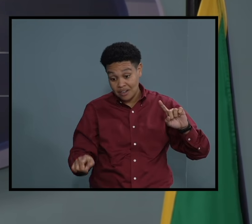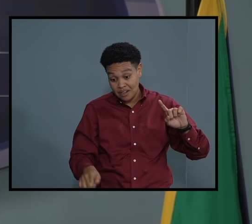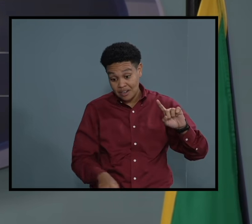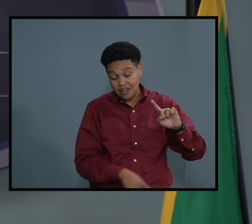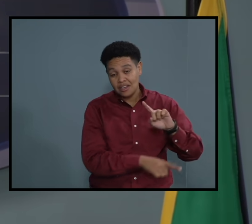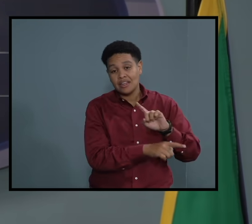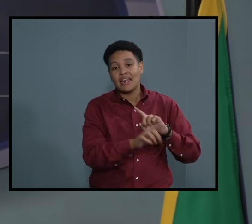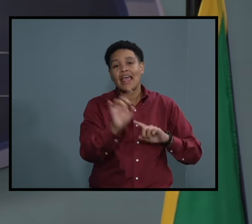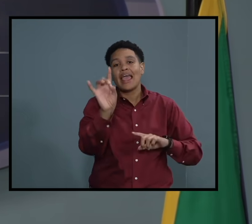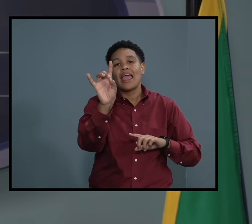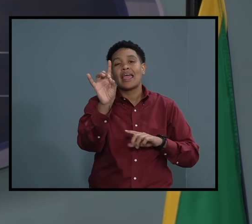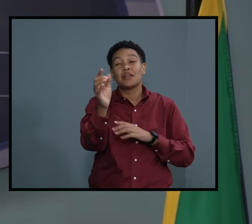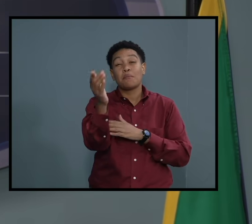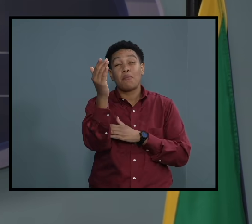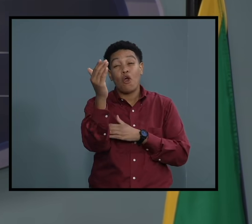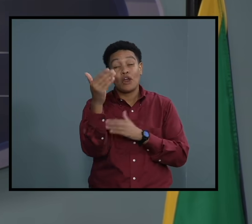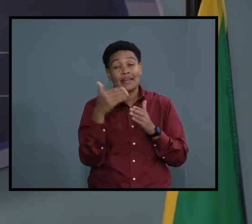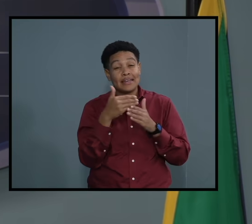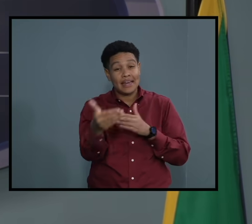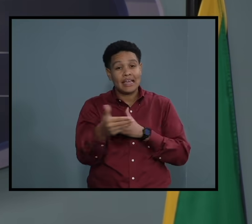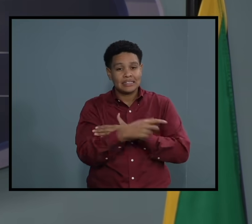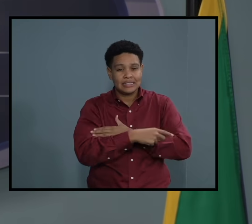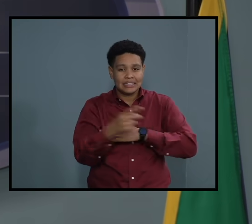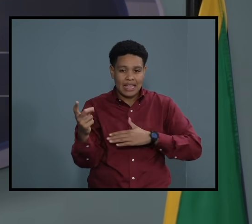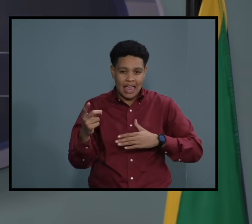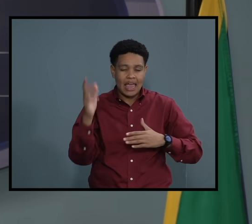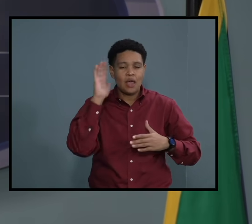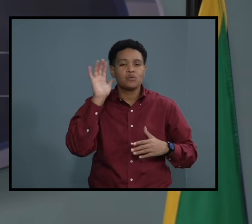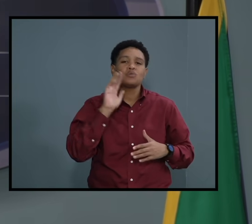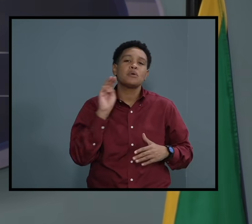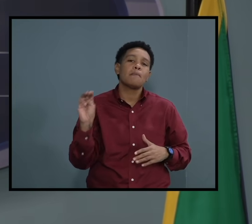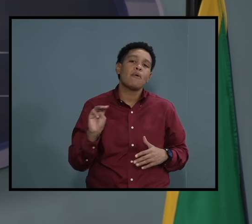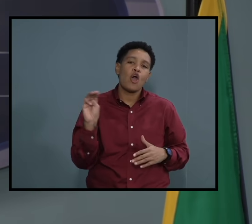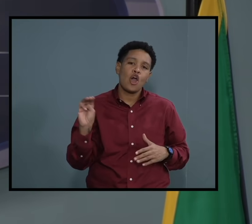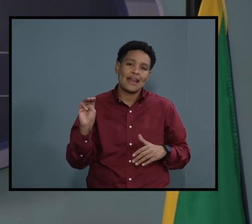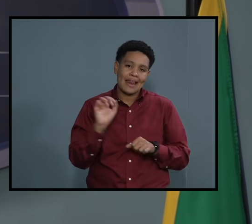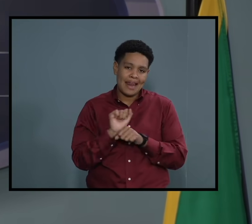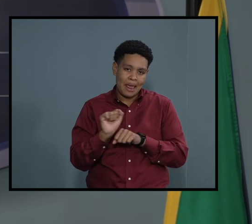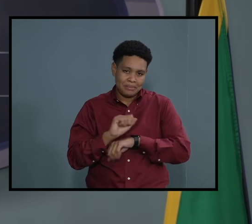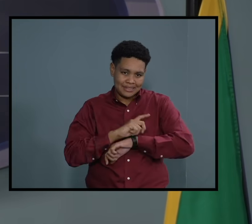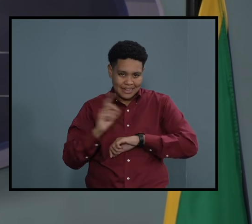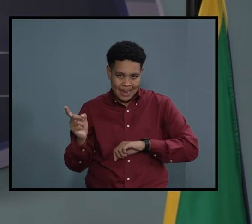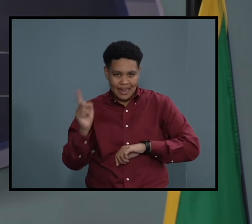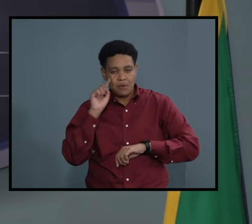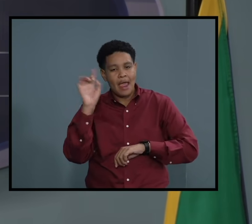the following day, which would be Monday, Labor Day,